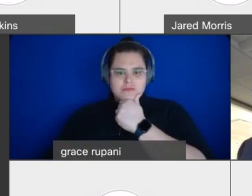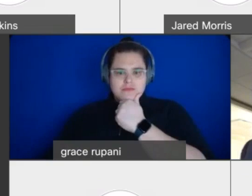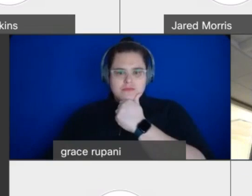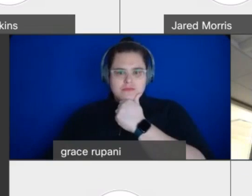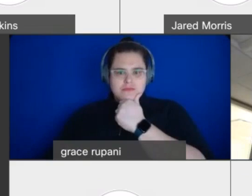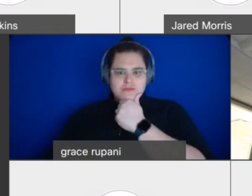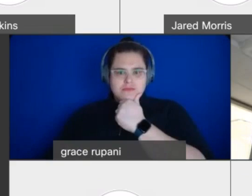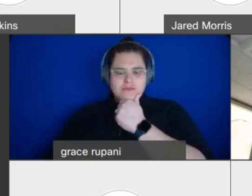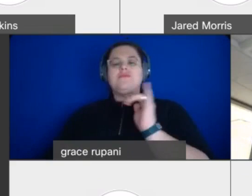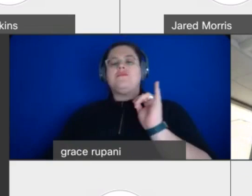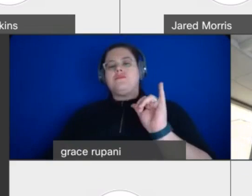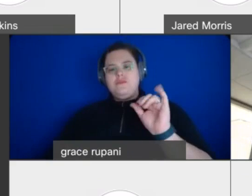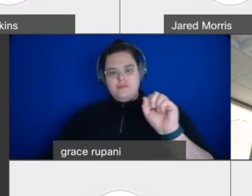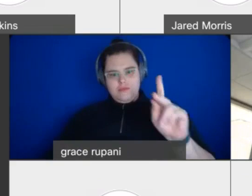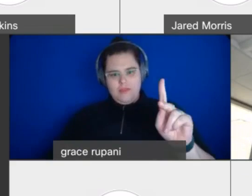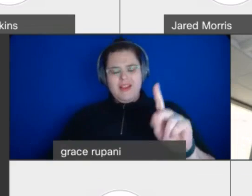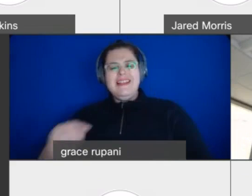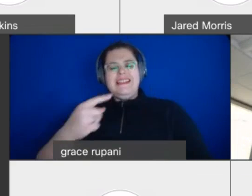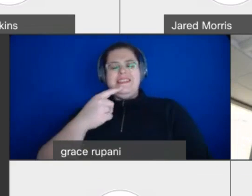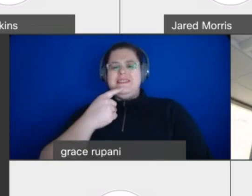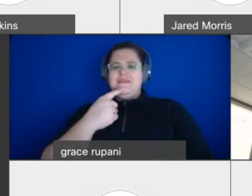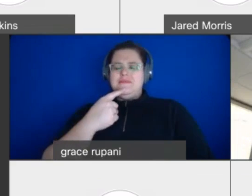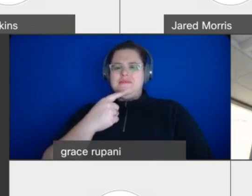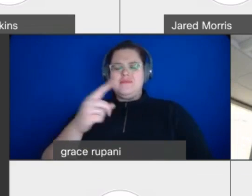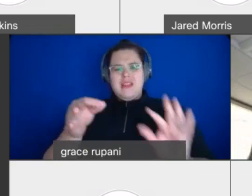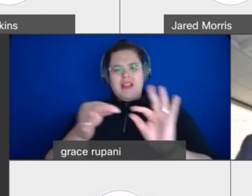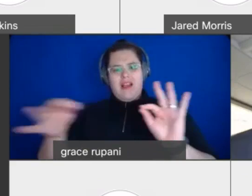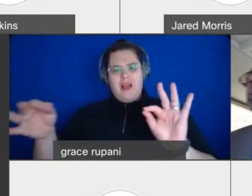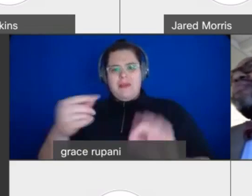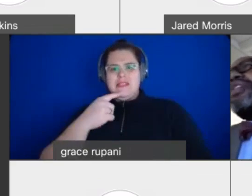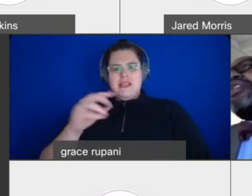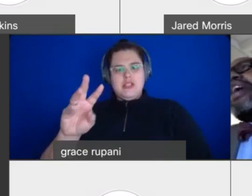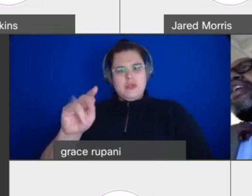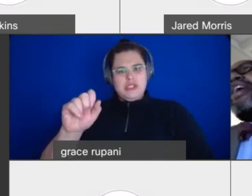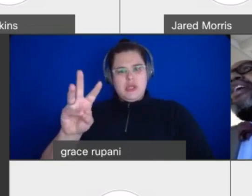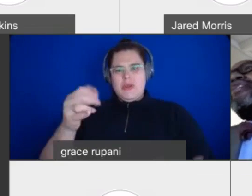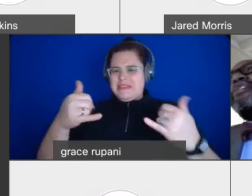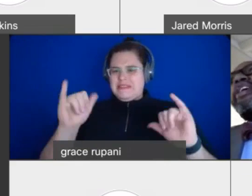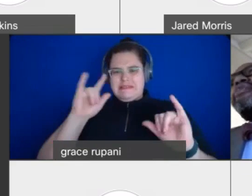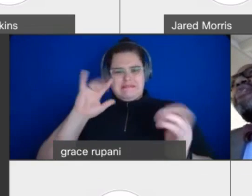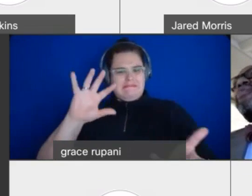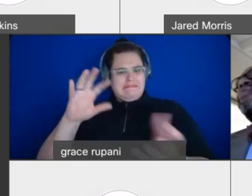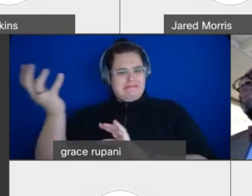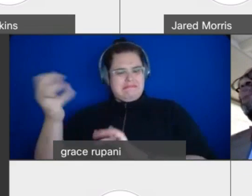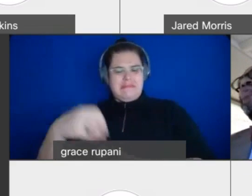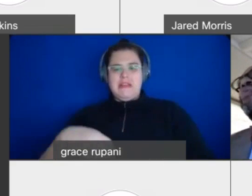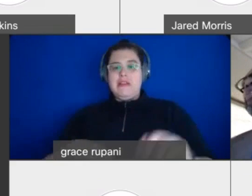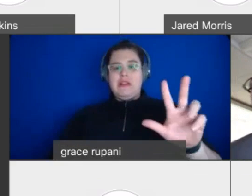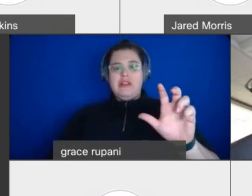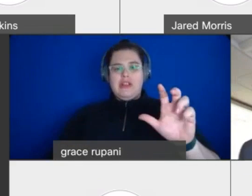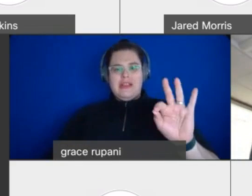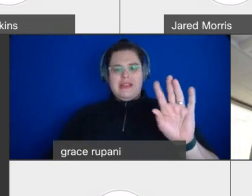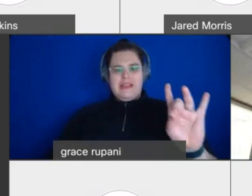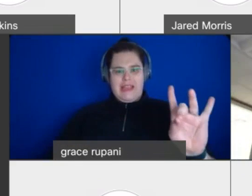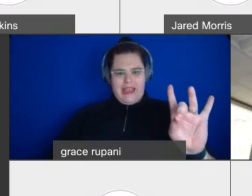Okay, it says, Winslow, still confusing since the total last week was 398. Today's total is